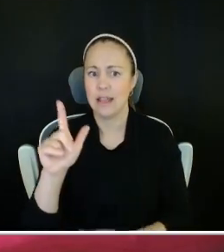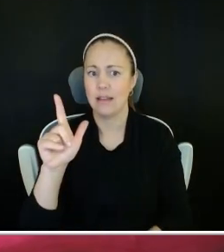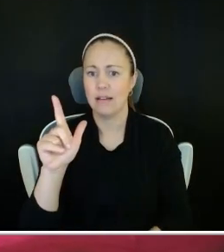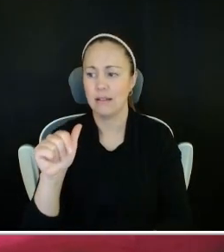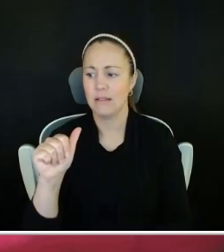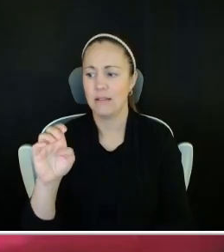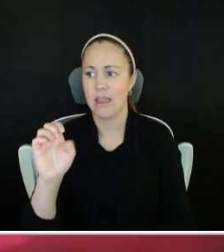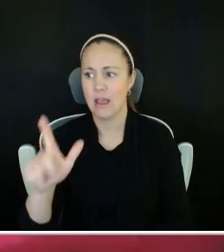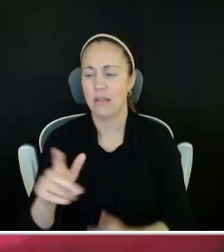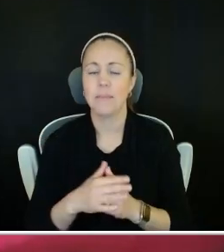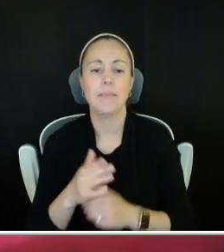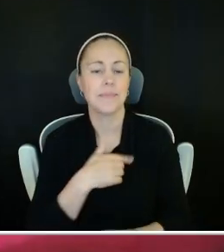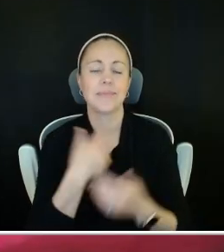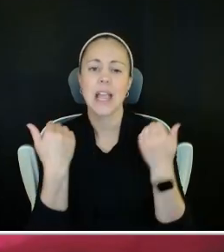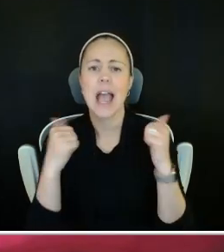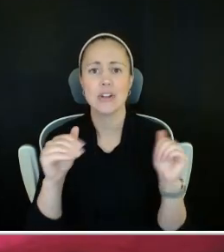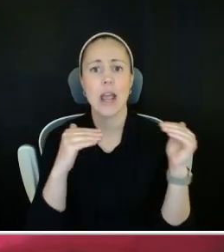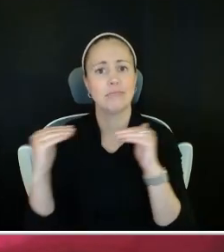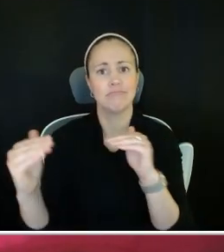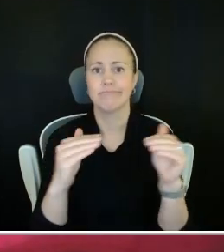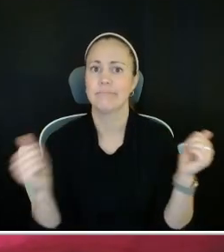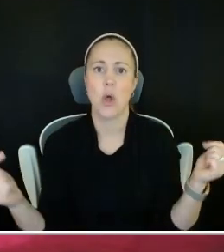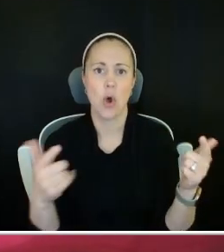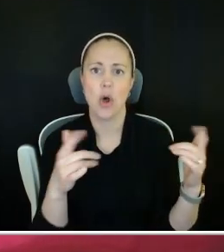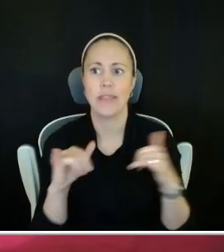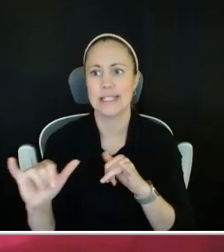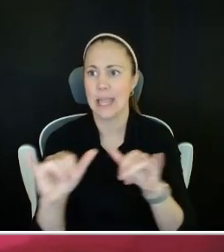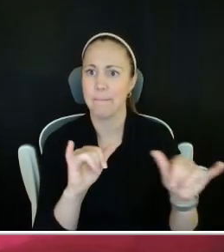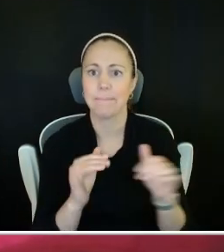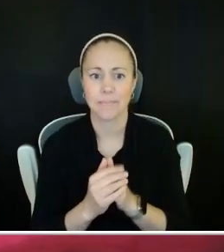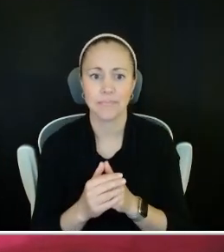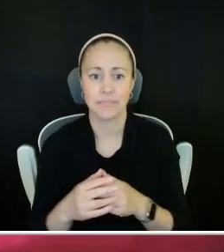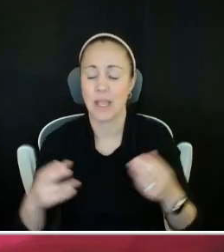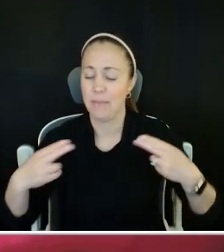I try to treat them all the same. I mean, human is human.